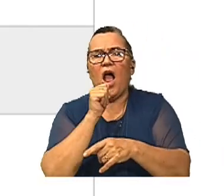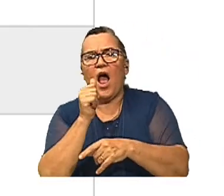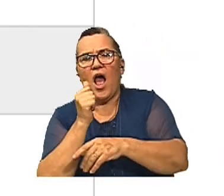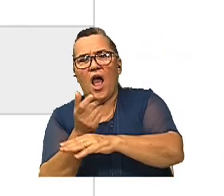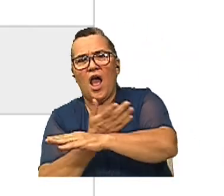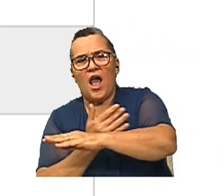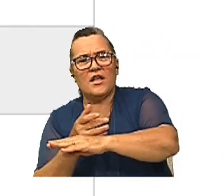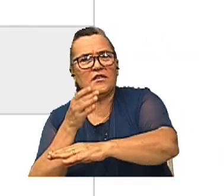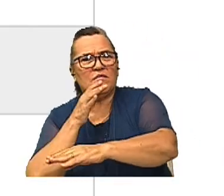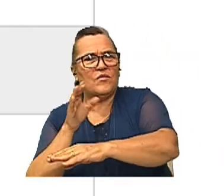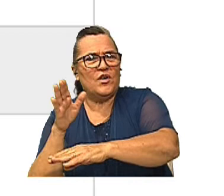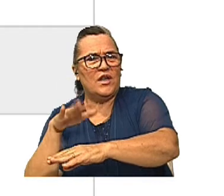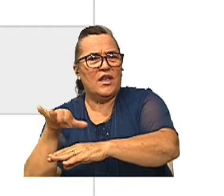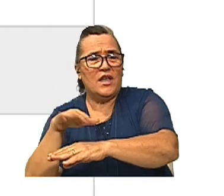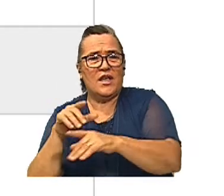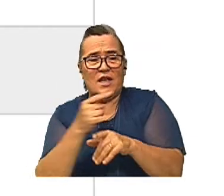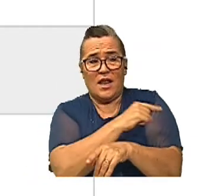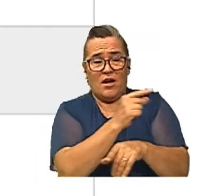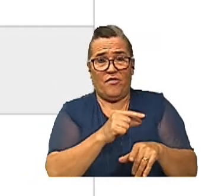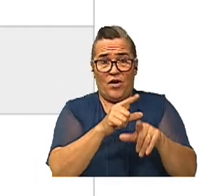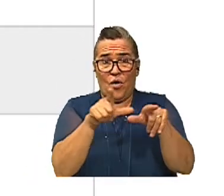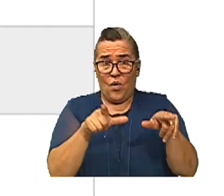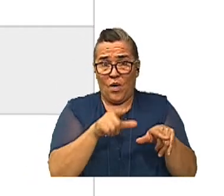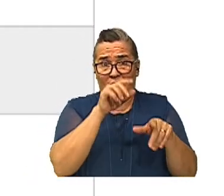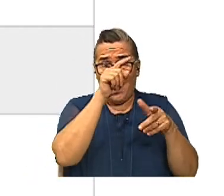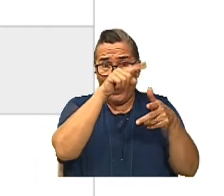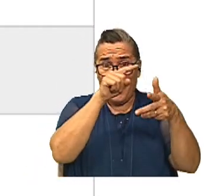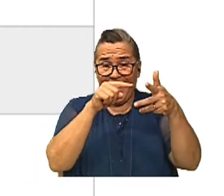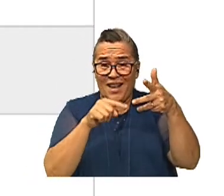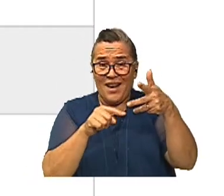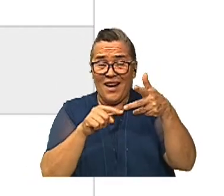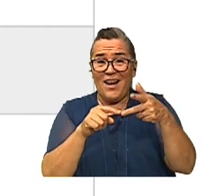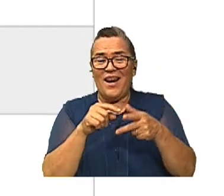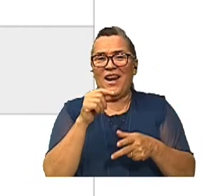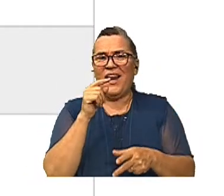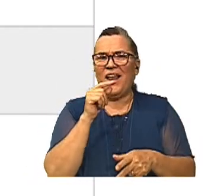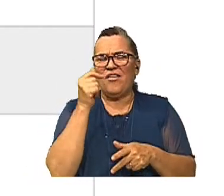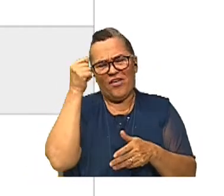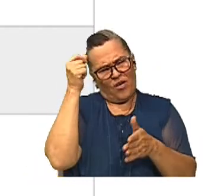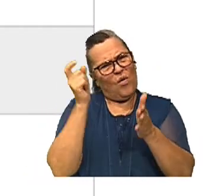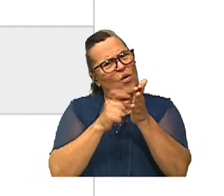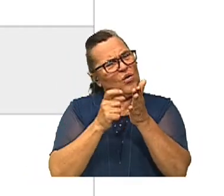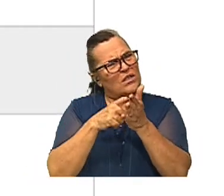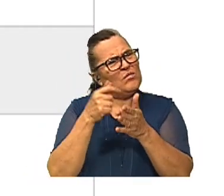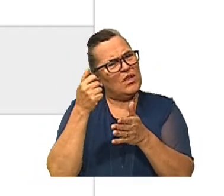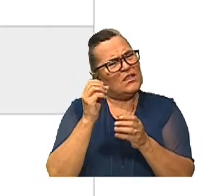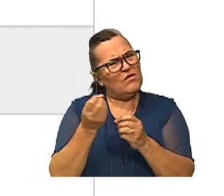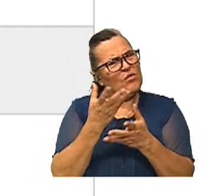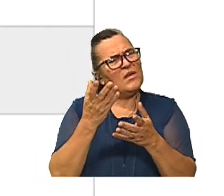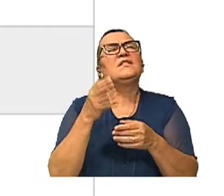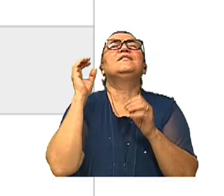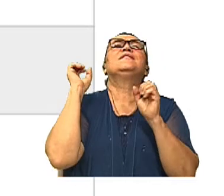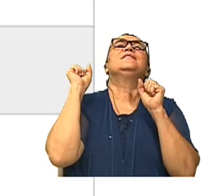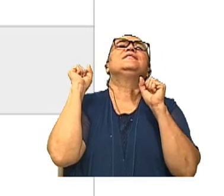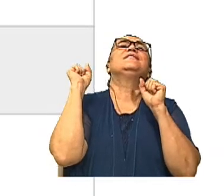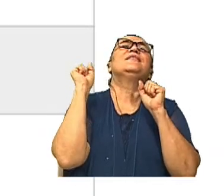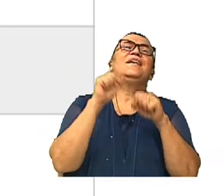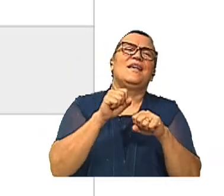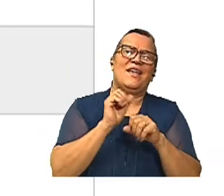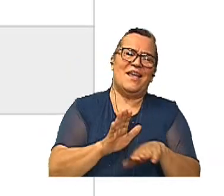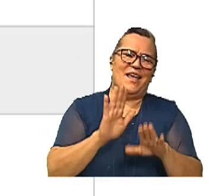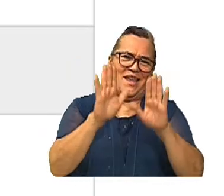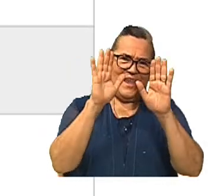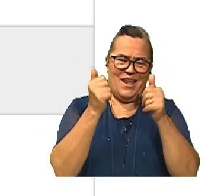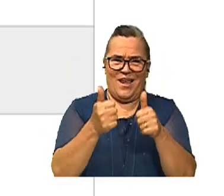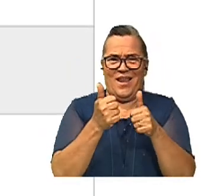and the local river. So, we recognize that information, of course. And